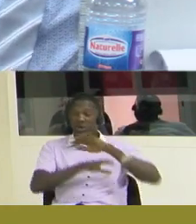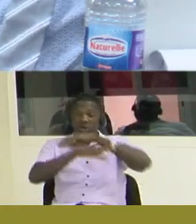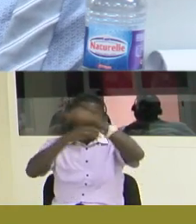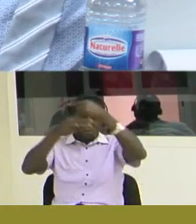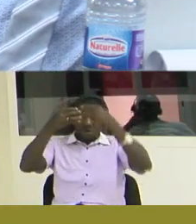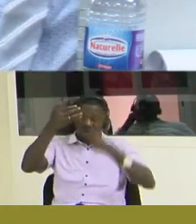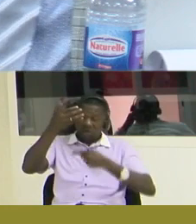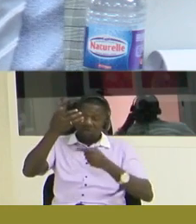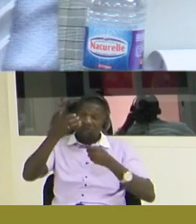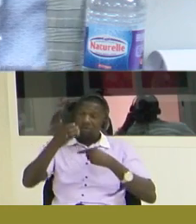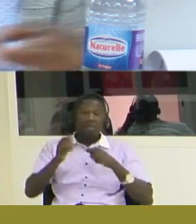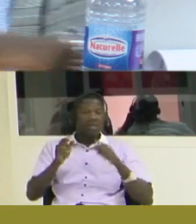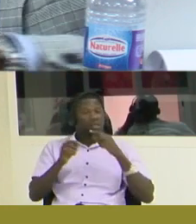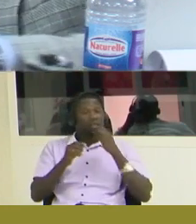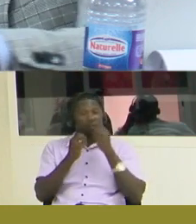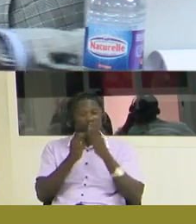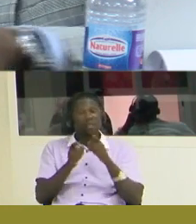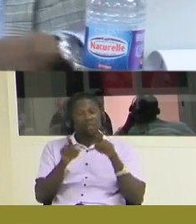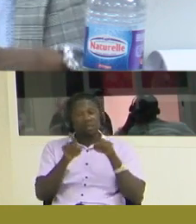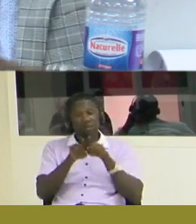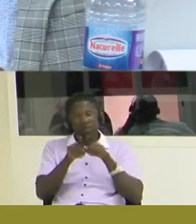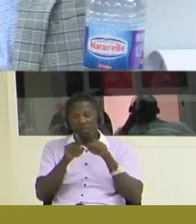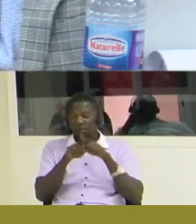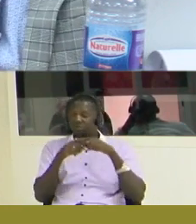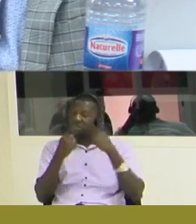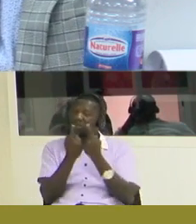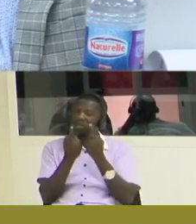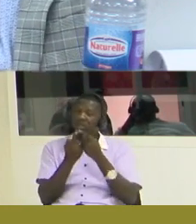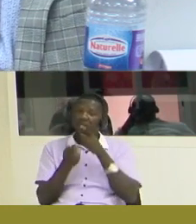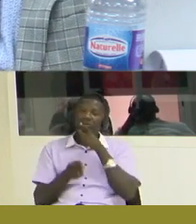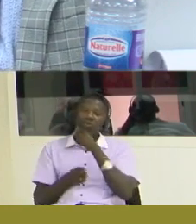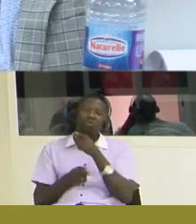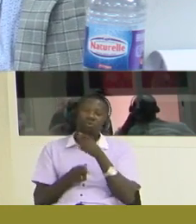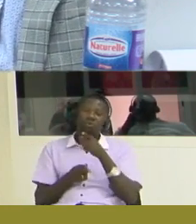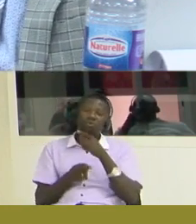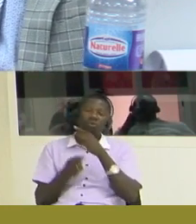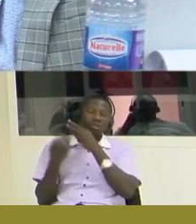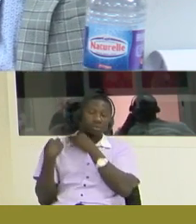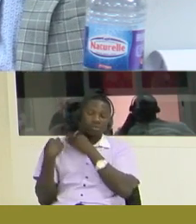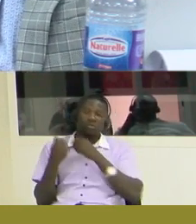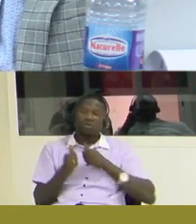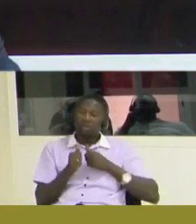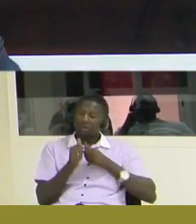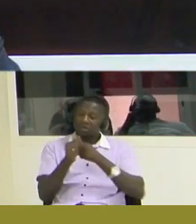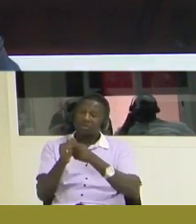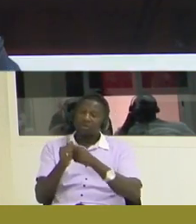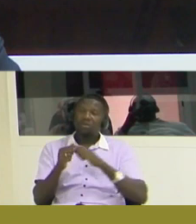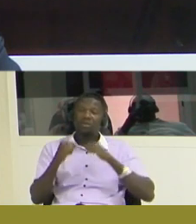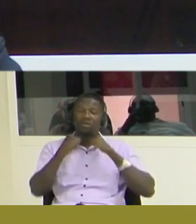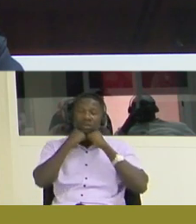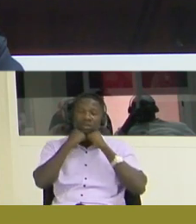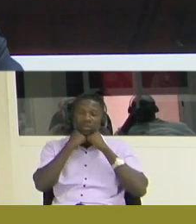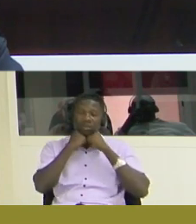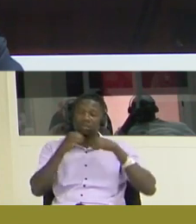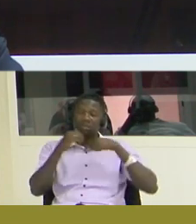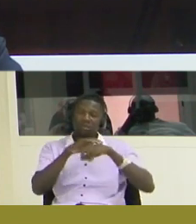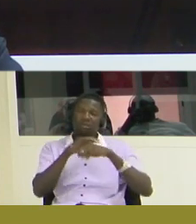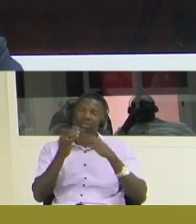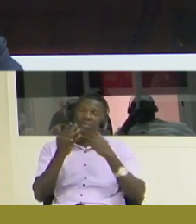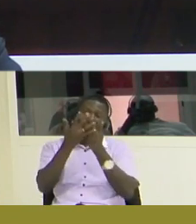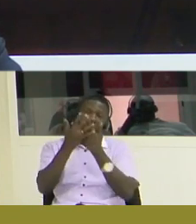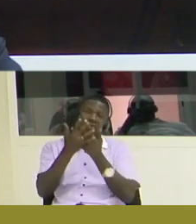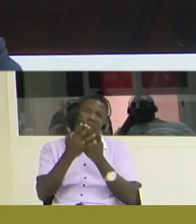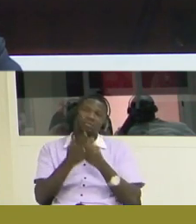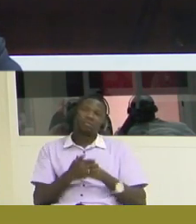the point that you escorted serozha Valley to the prison you still deny that so I don't even know which cell